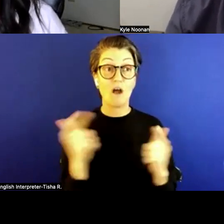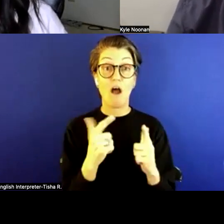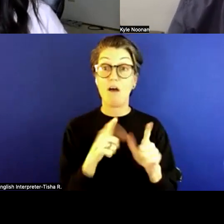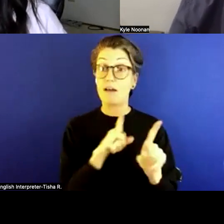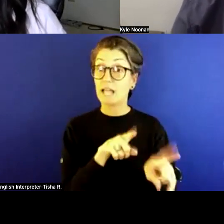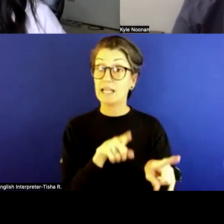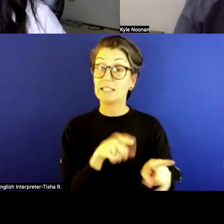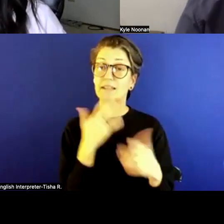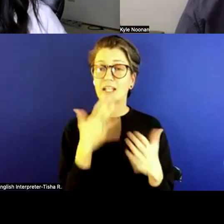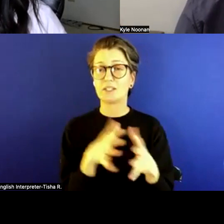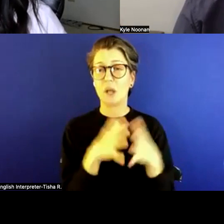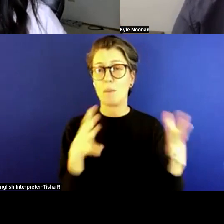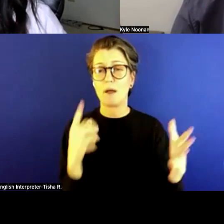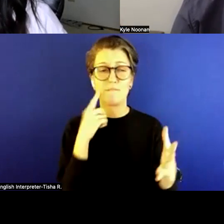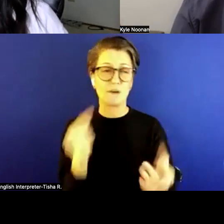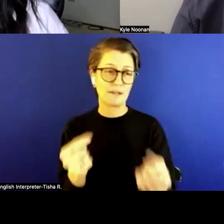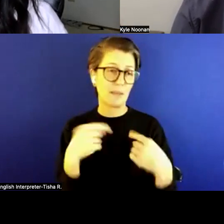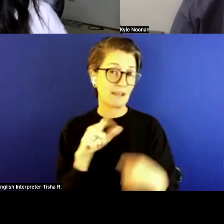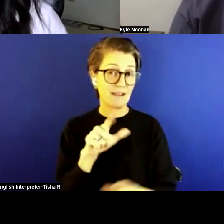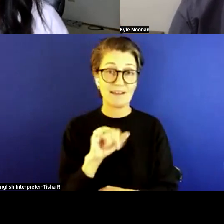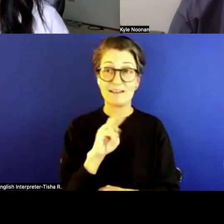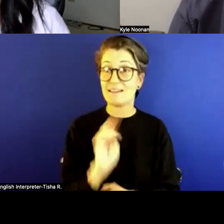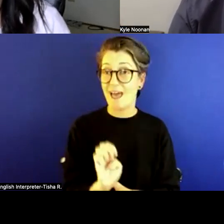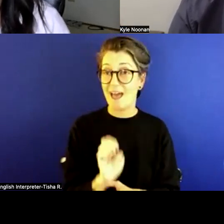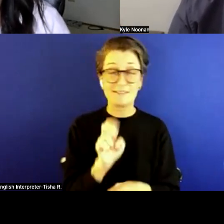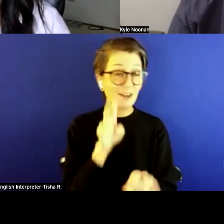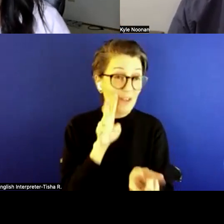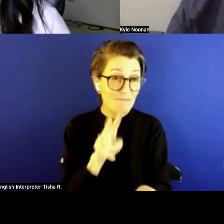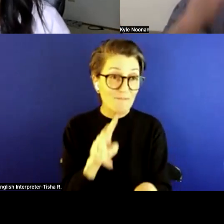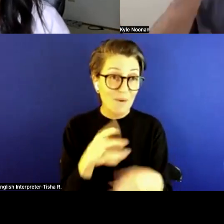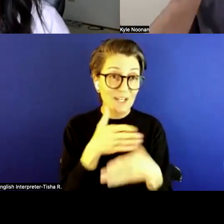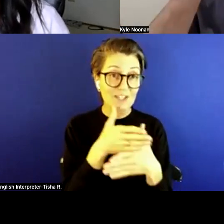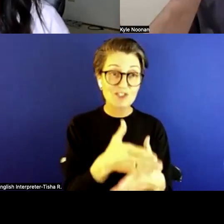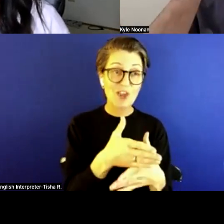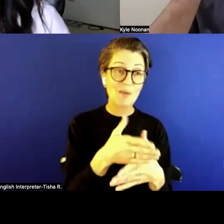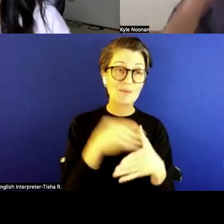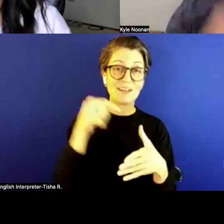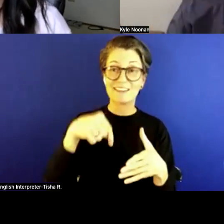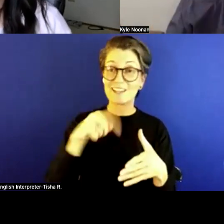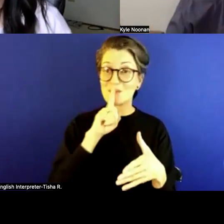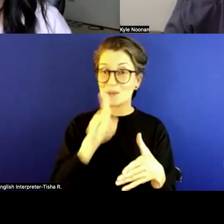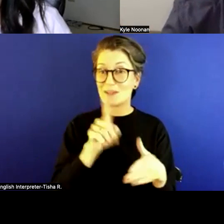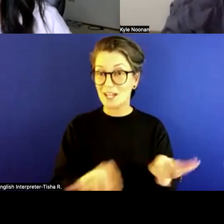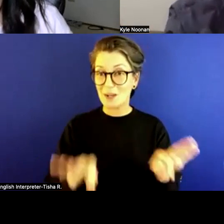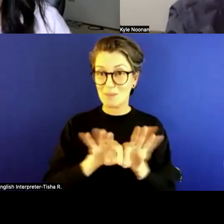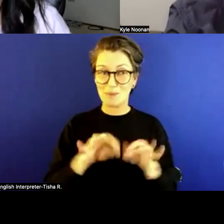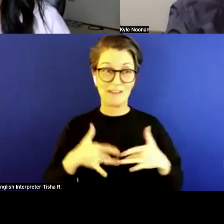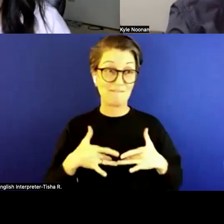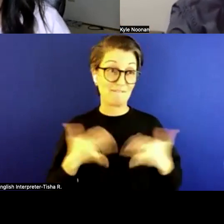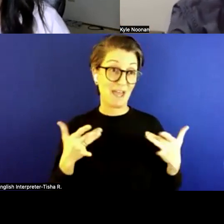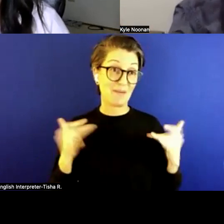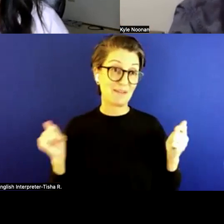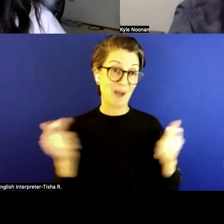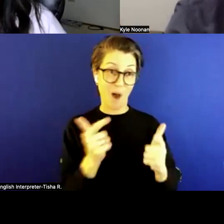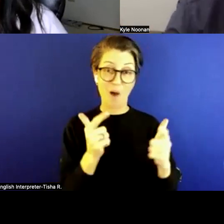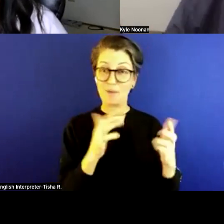you so much for being here live with us. And we look forward to sharing this really important event with all of our community